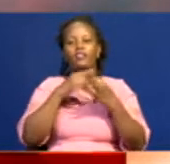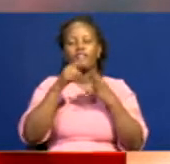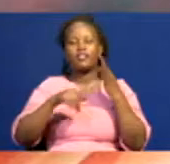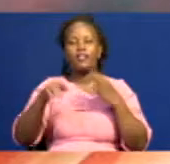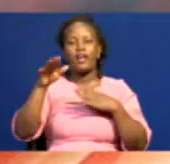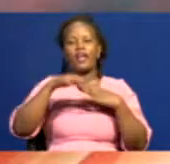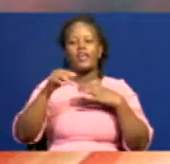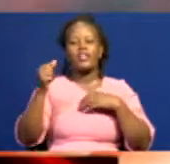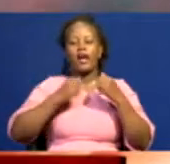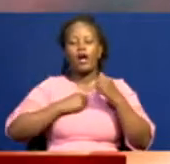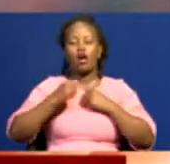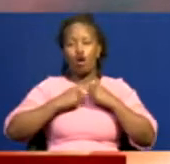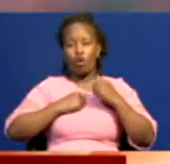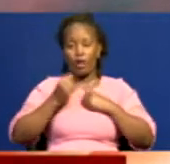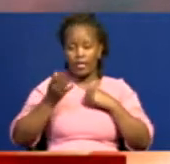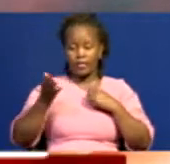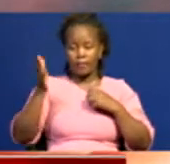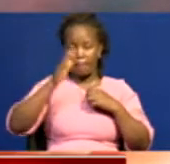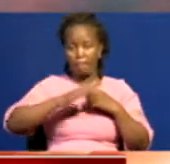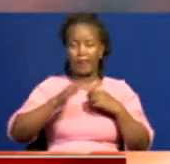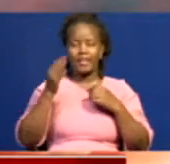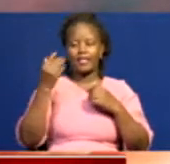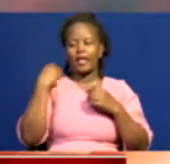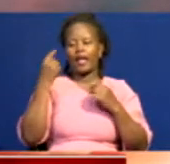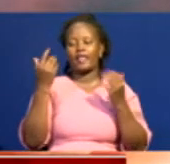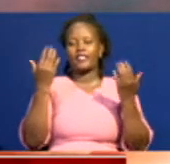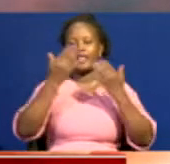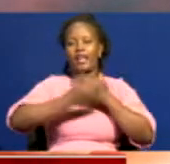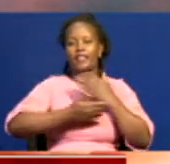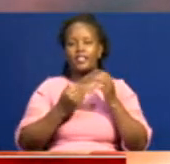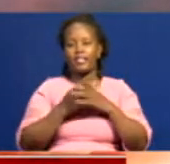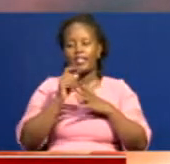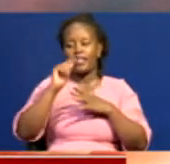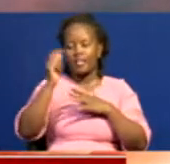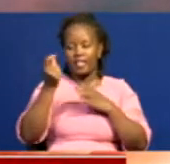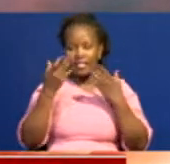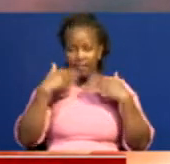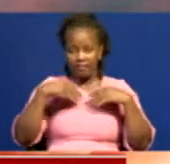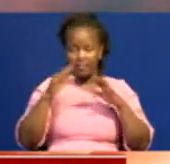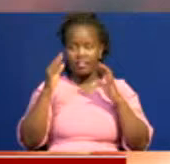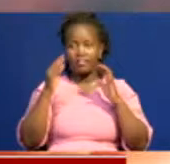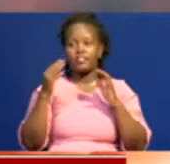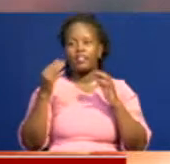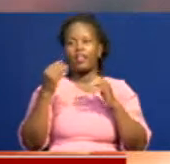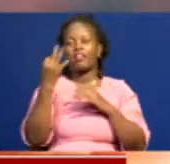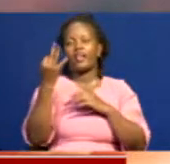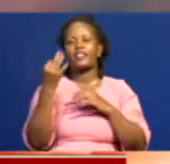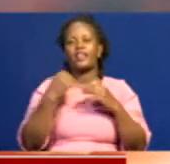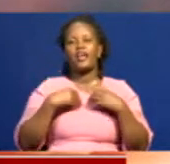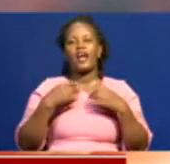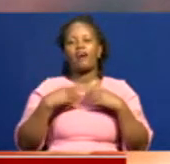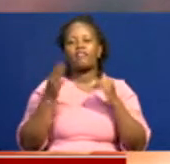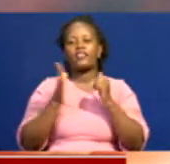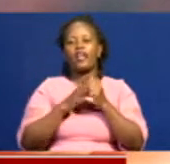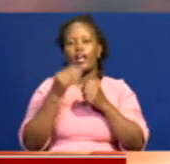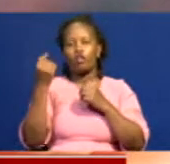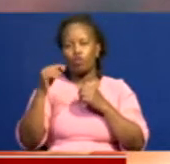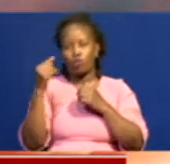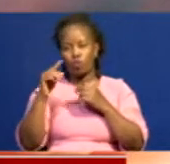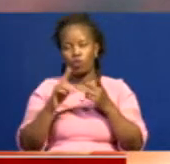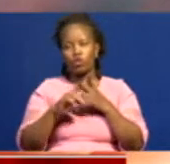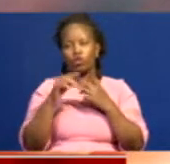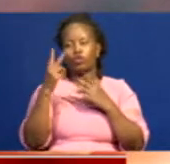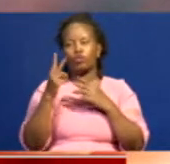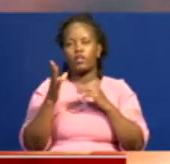Rwanda, jetted back home last night. Kenya finished third with 60 medals, comprising 9 gold, 28 silver, and